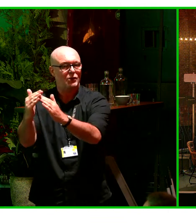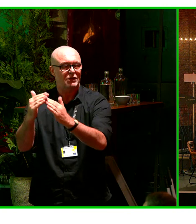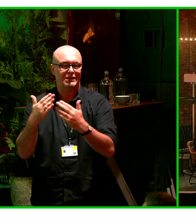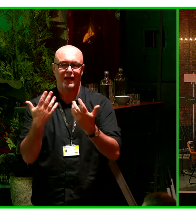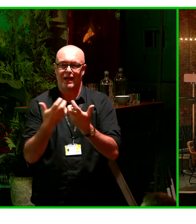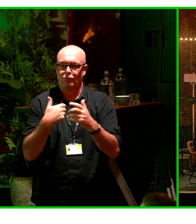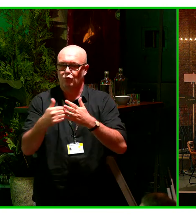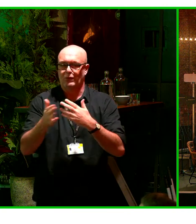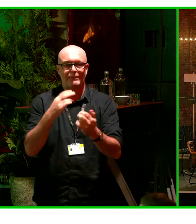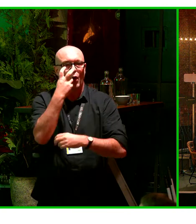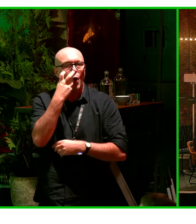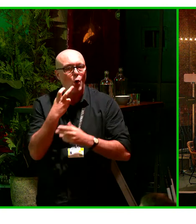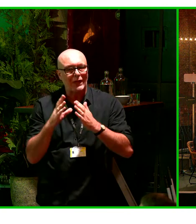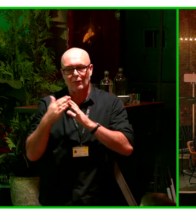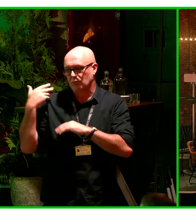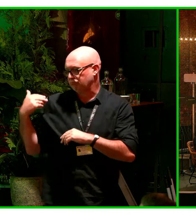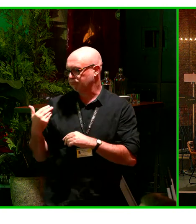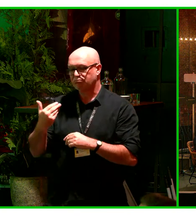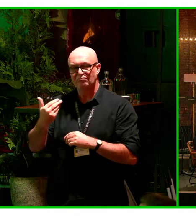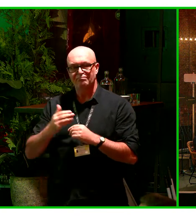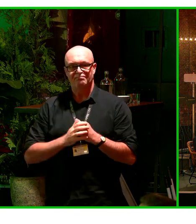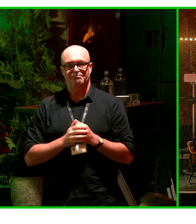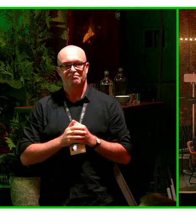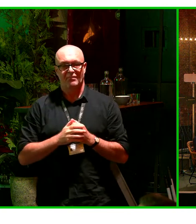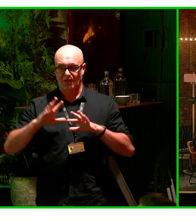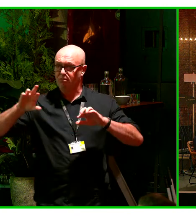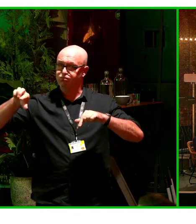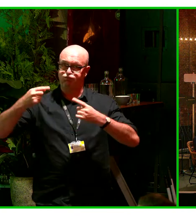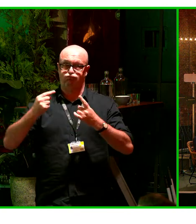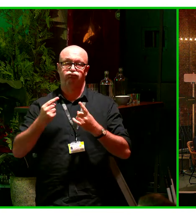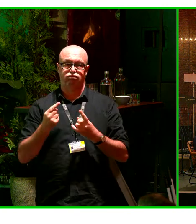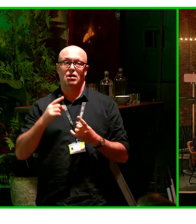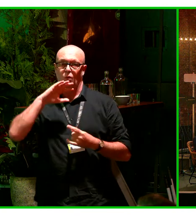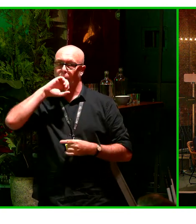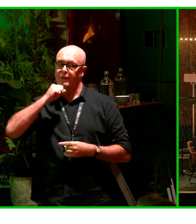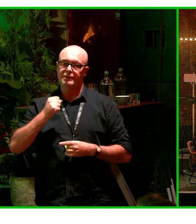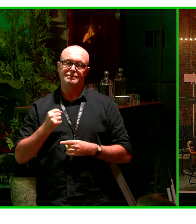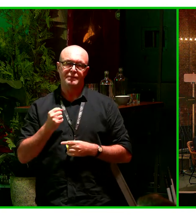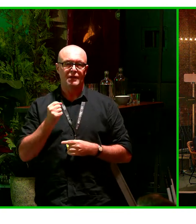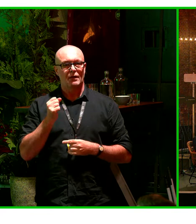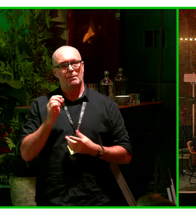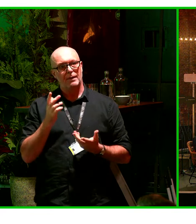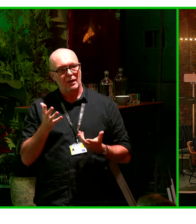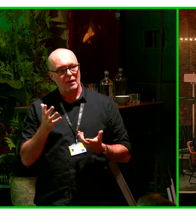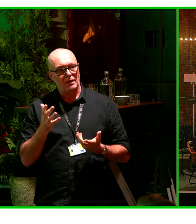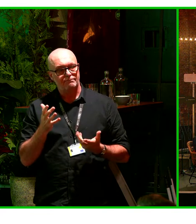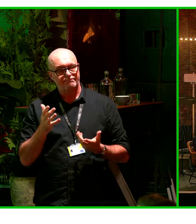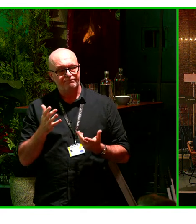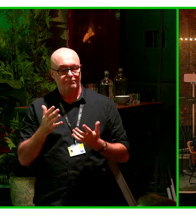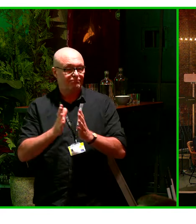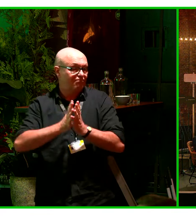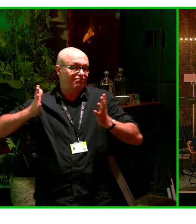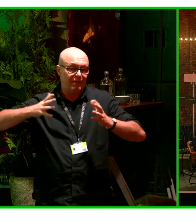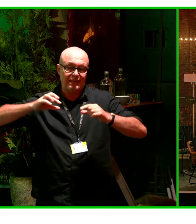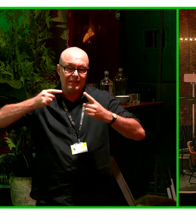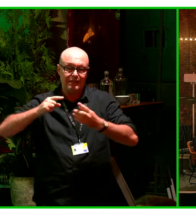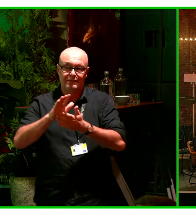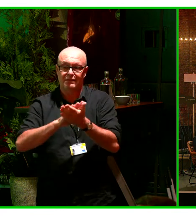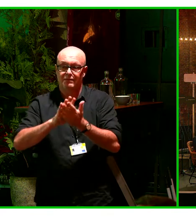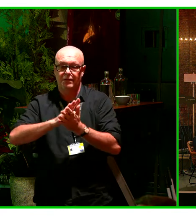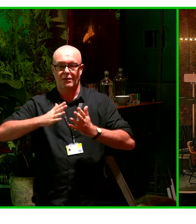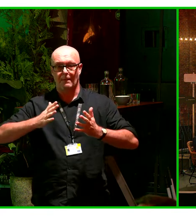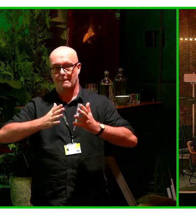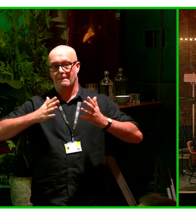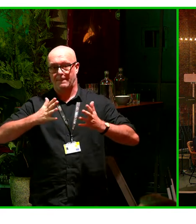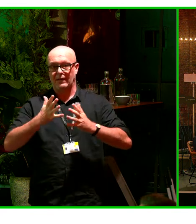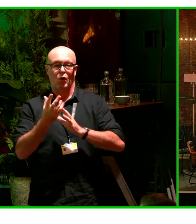massive challenges, and some of the panel members earlier this morning talked about those massive challenges, but again, there is massive opportunities as well. I mean, I'm more of